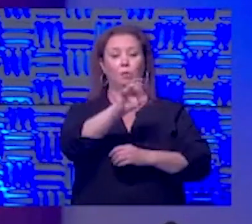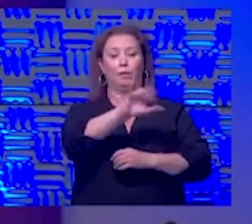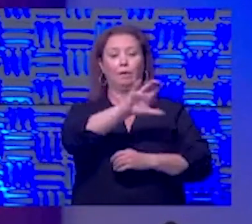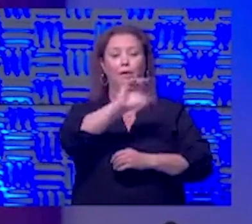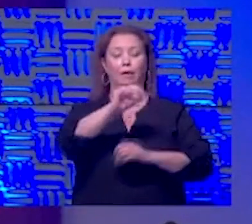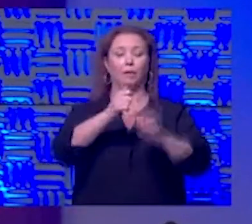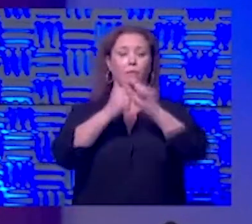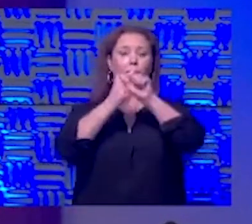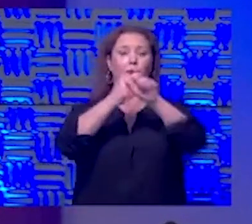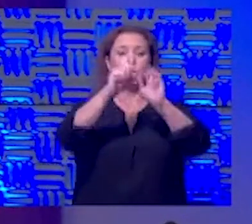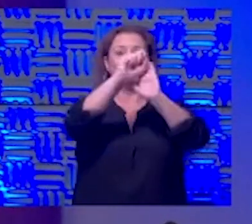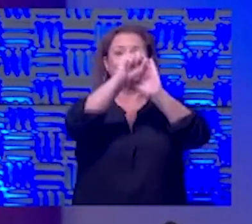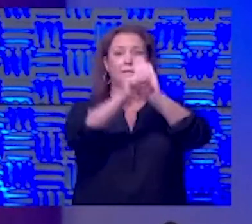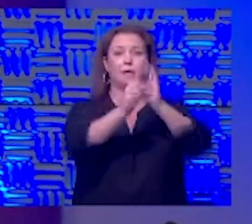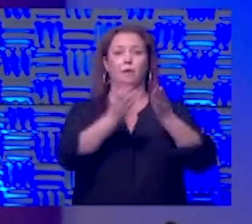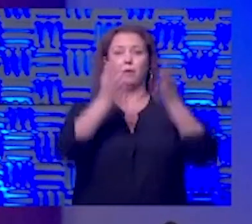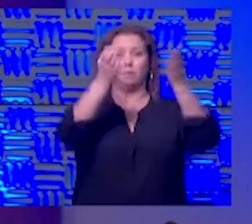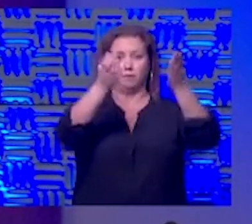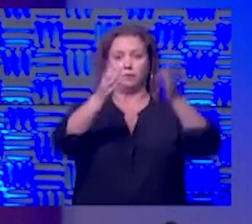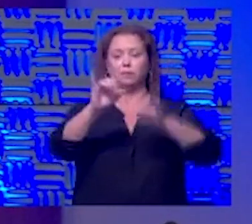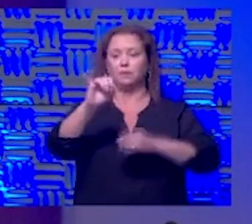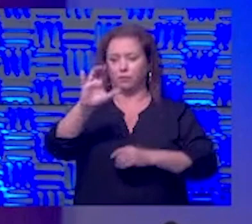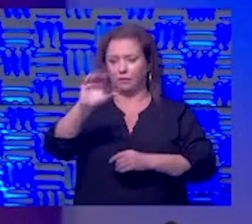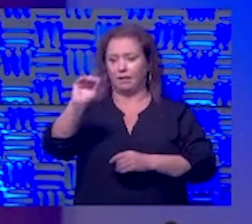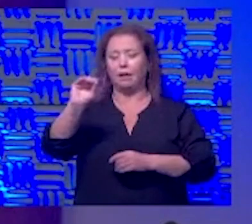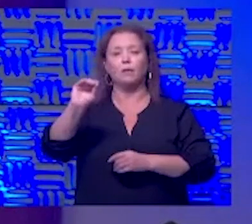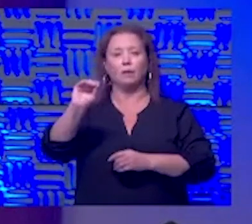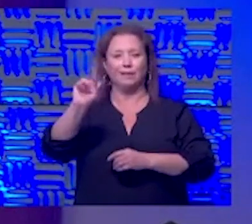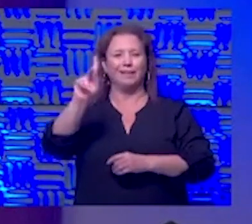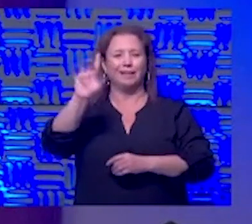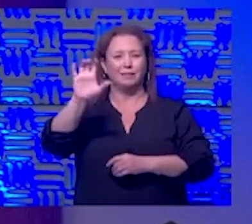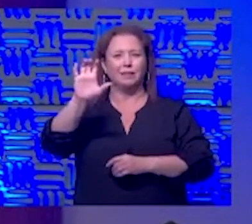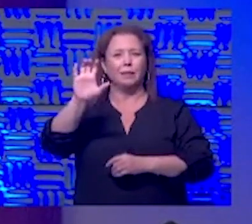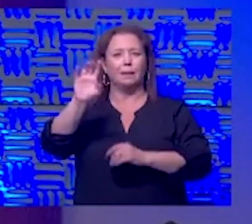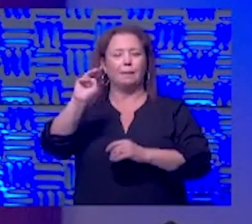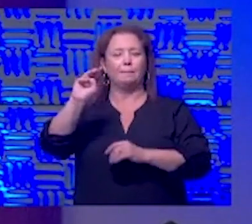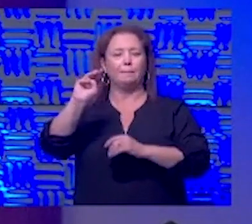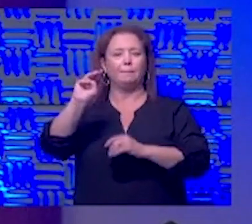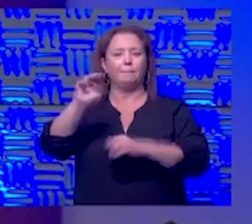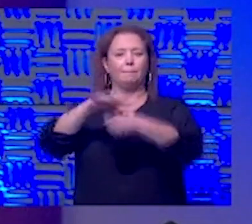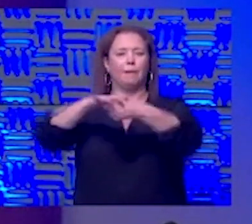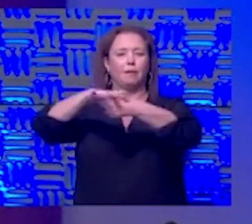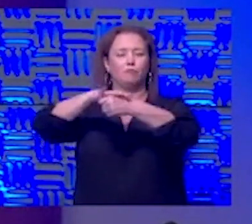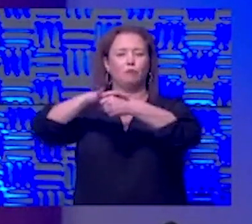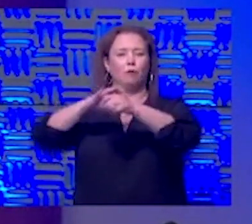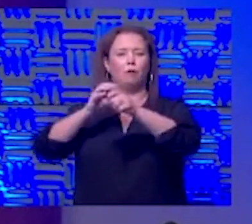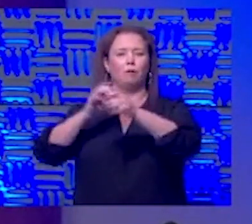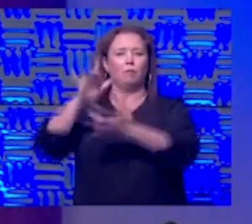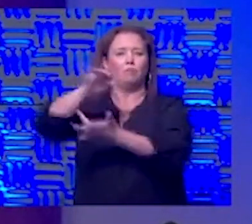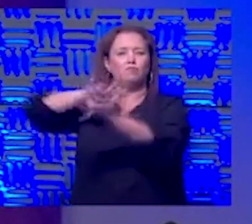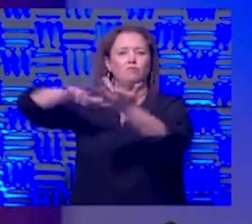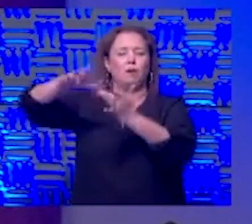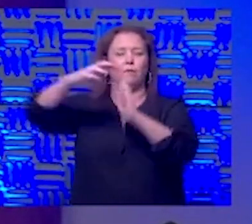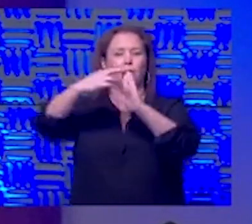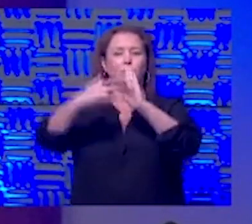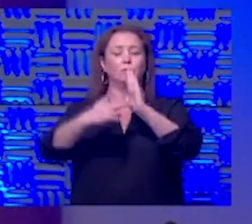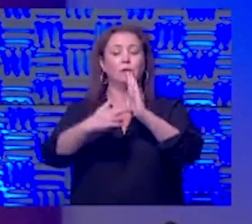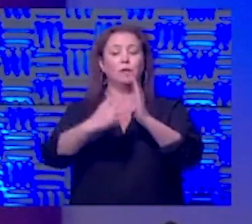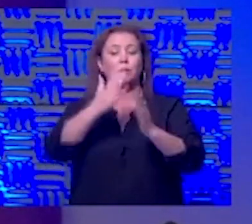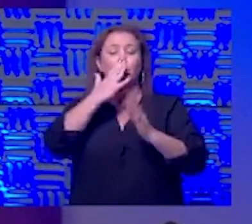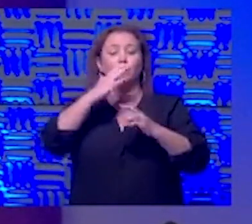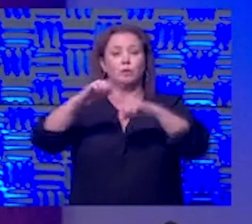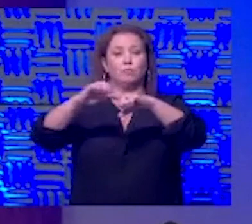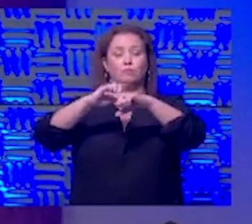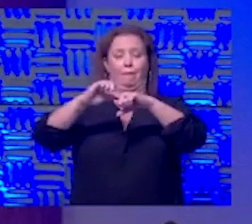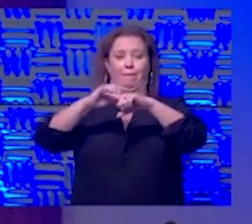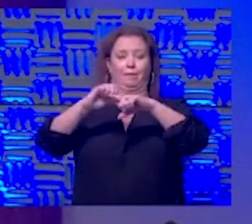with the state recommendations, as is Johnson County here in the metro, as far as those travel guidance. But the good practices